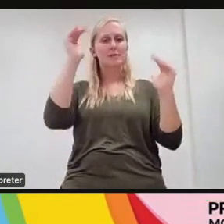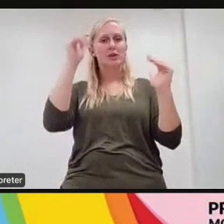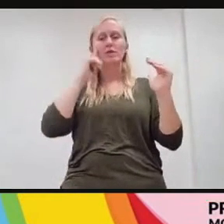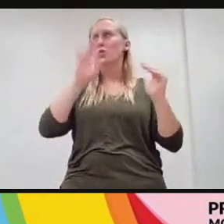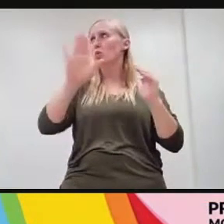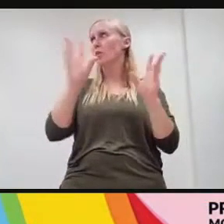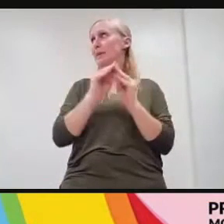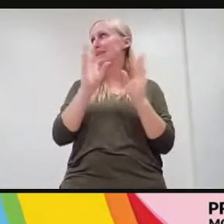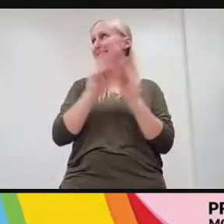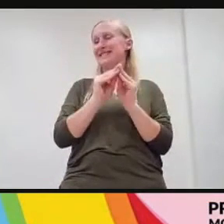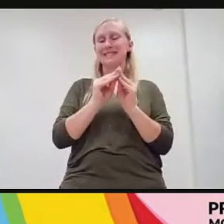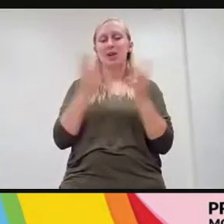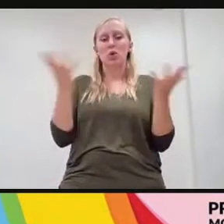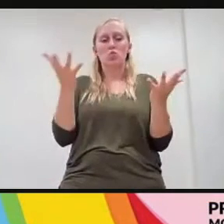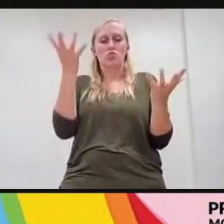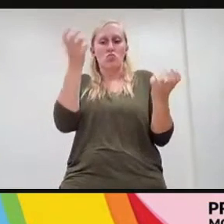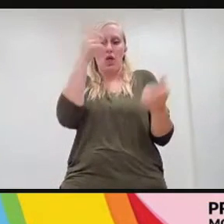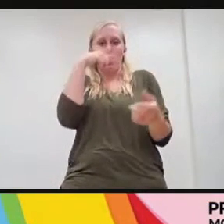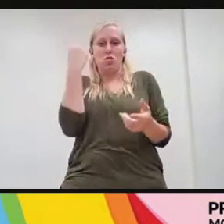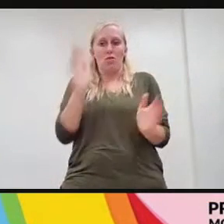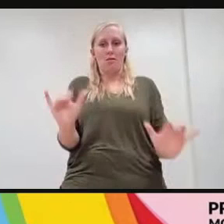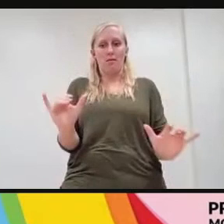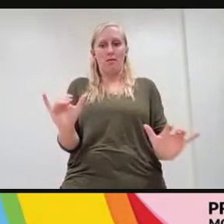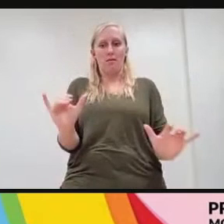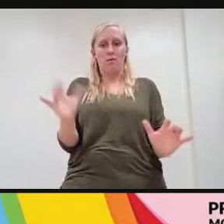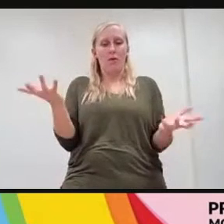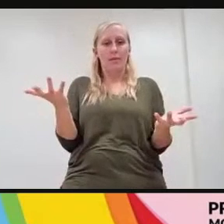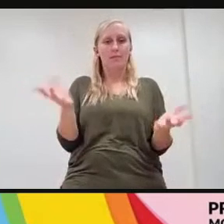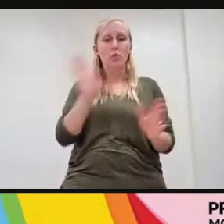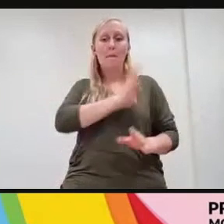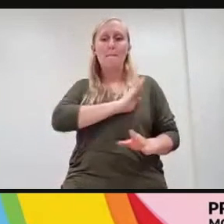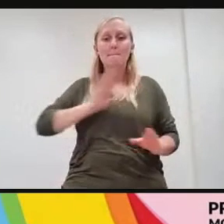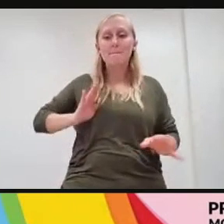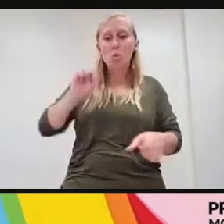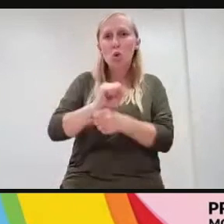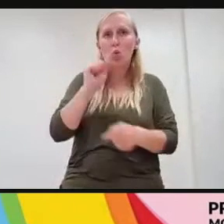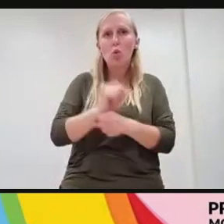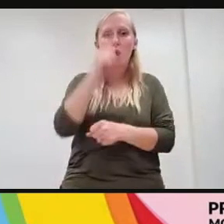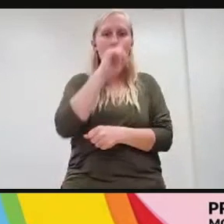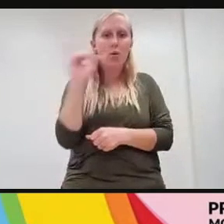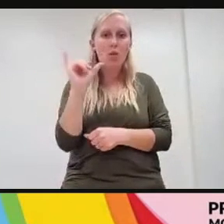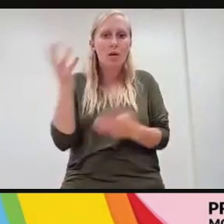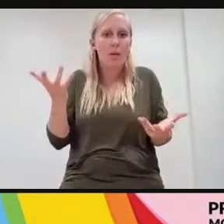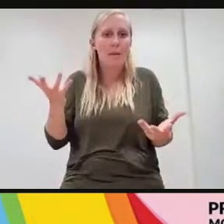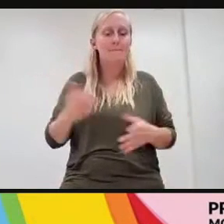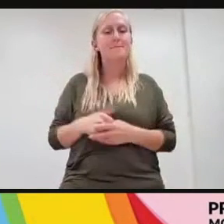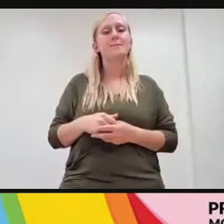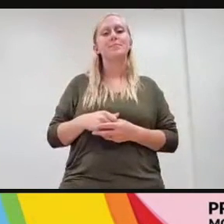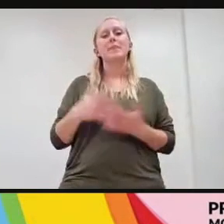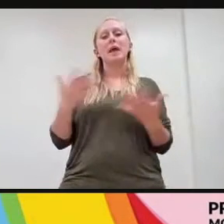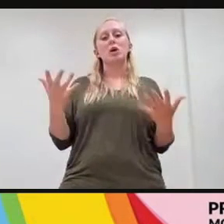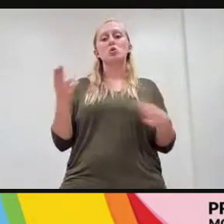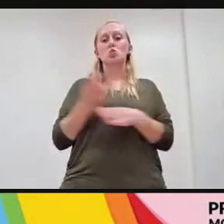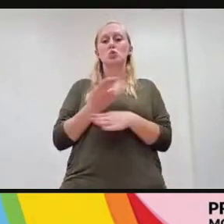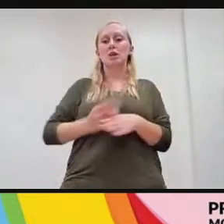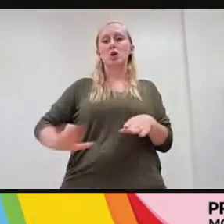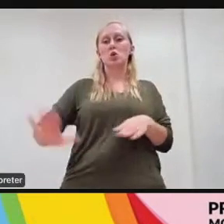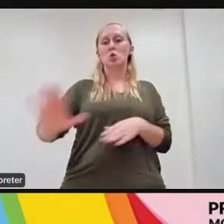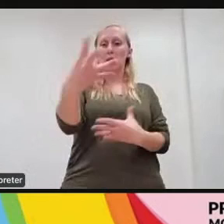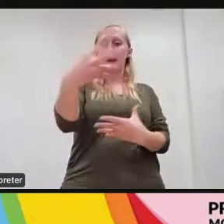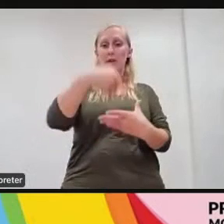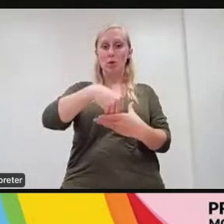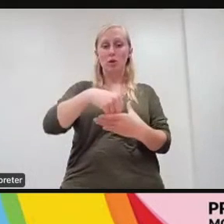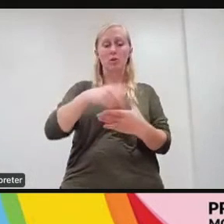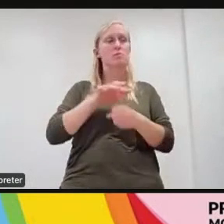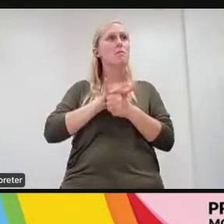meetings. What do you want your meetings to look like? What do you want your board work to look like? And based on the input, and there was plenty of input,